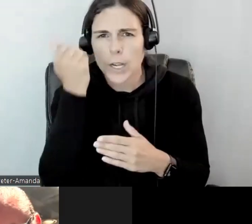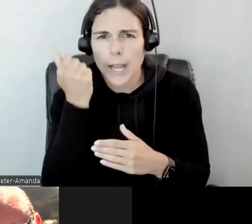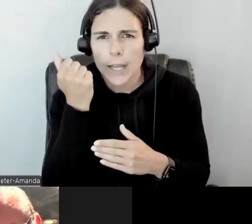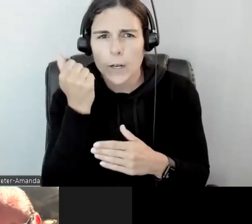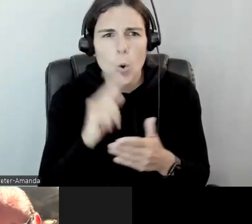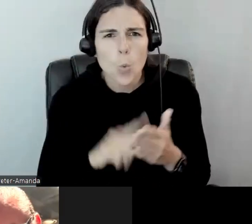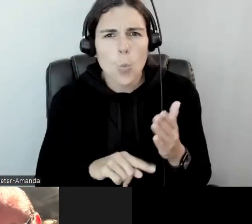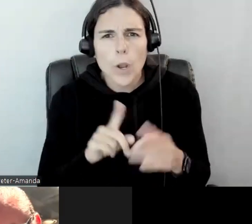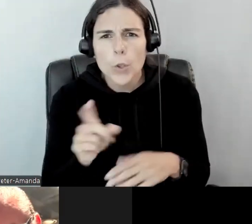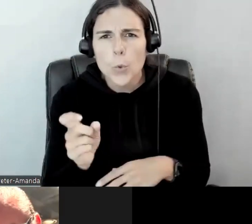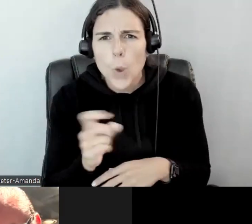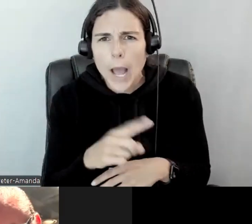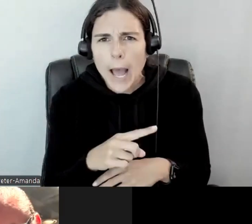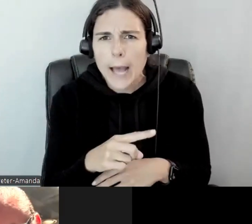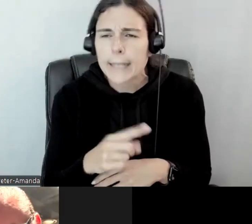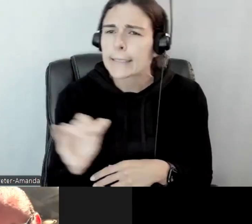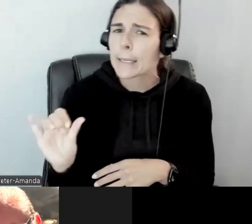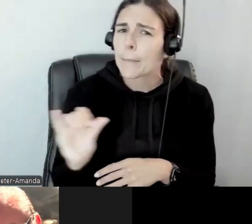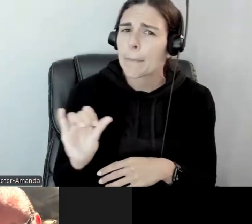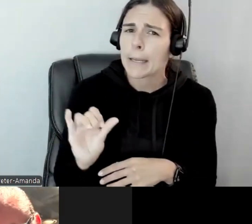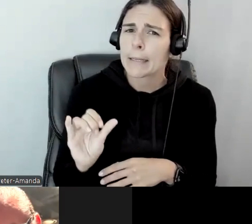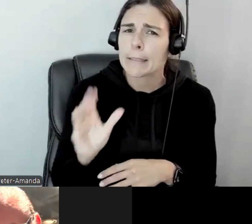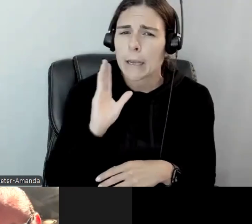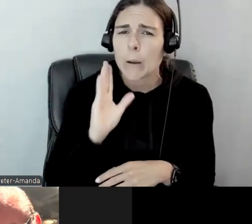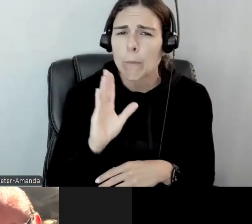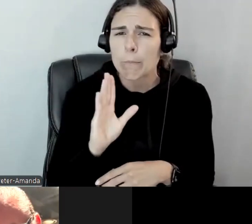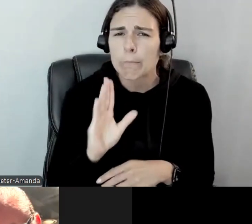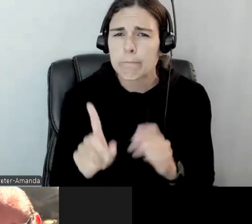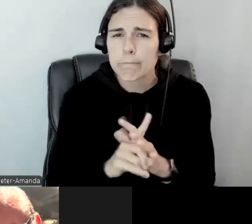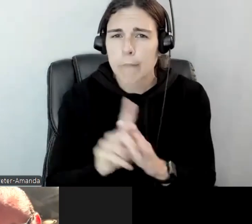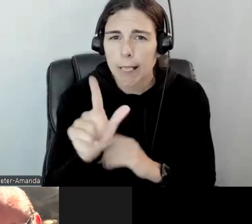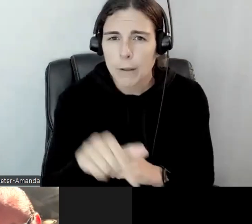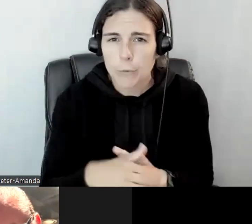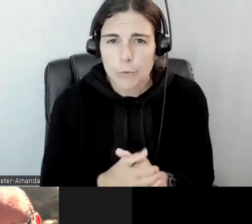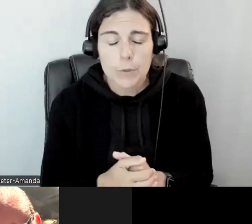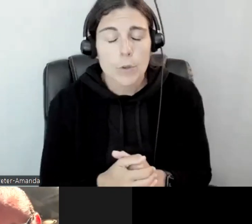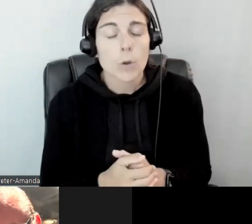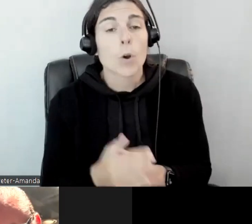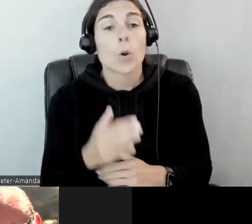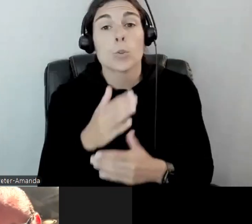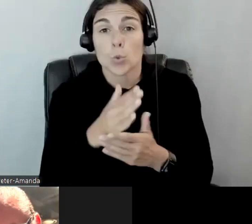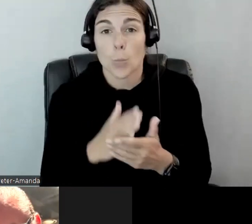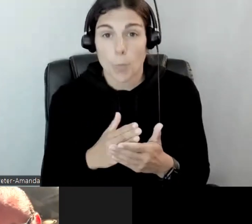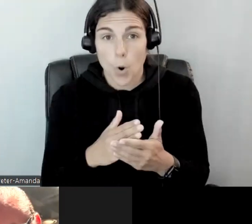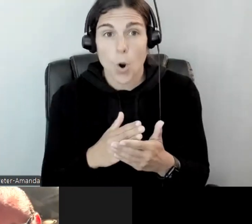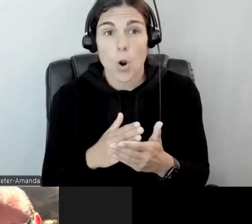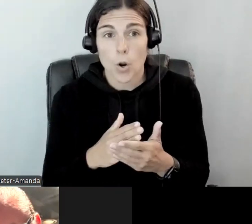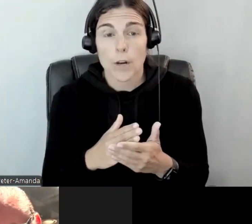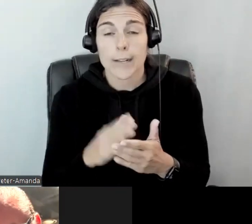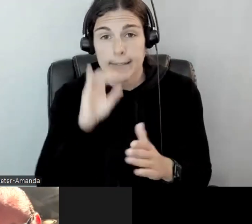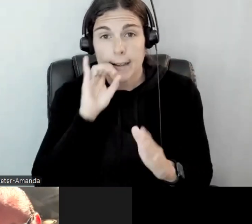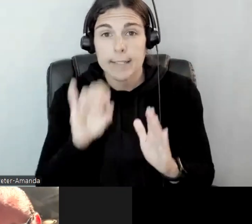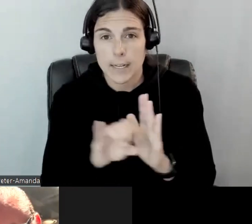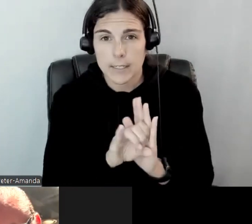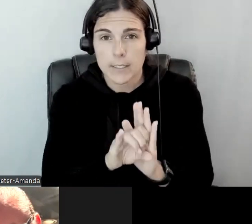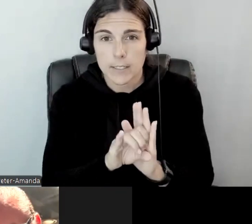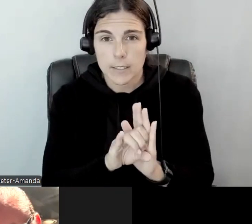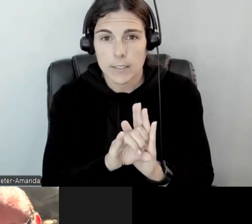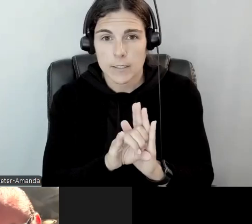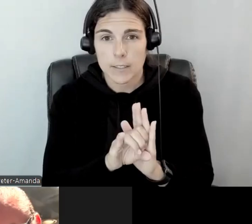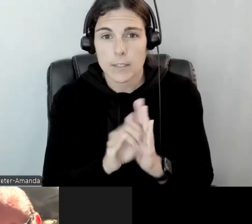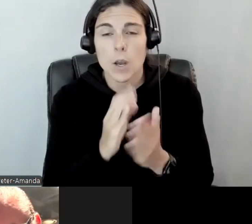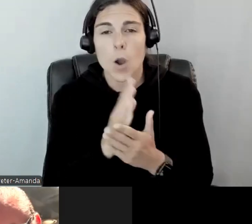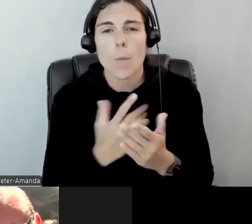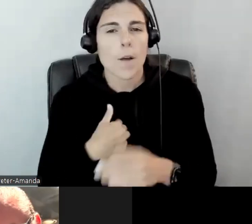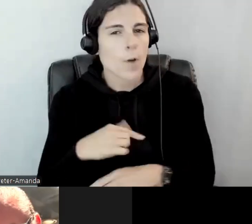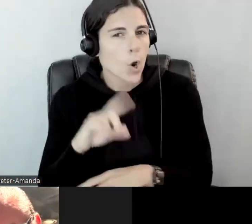you asked about. Okay. We'll circle around. So part of it is about identity. And part of what I